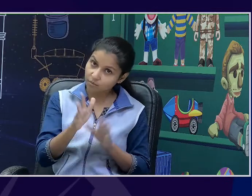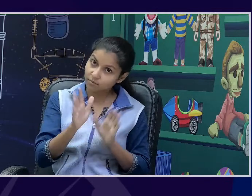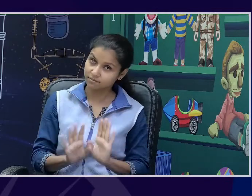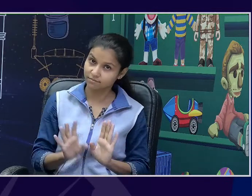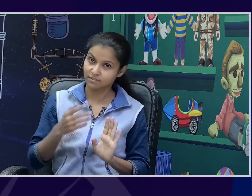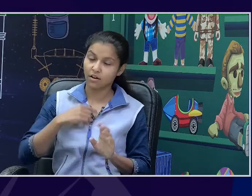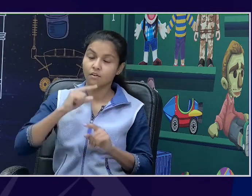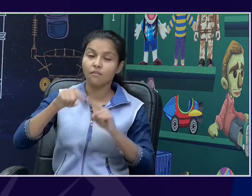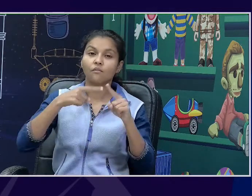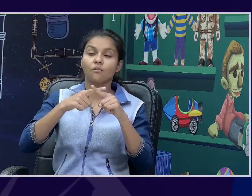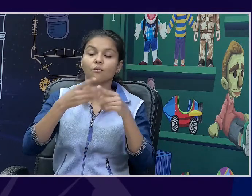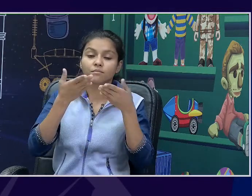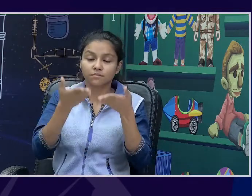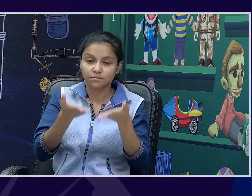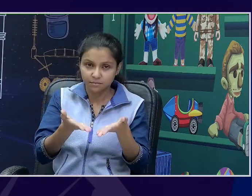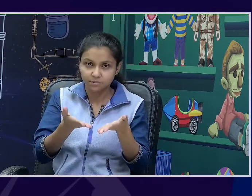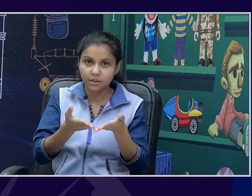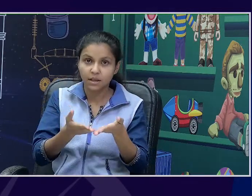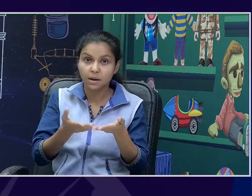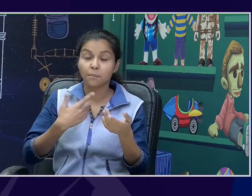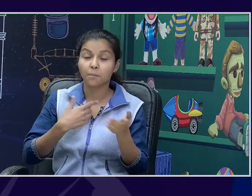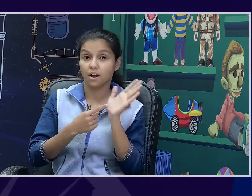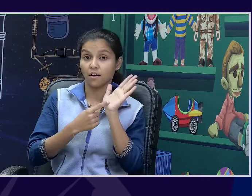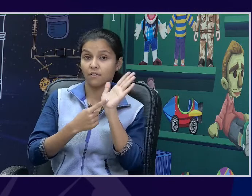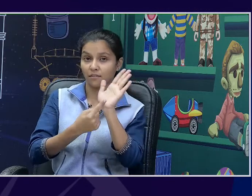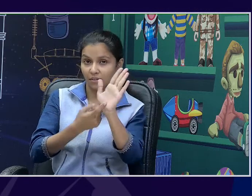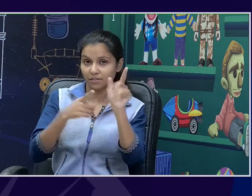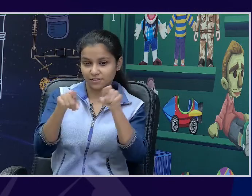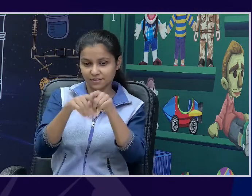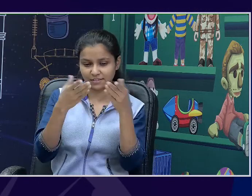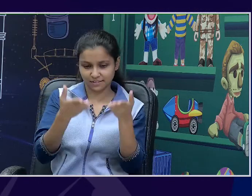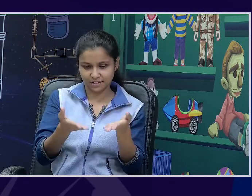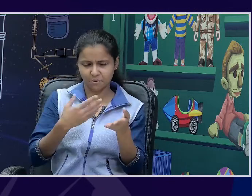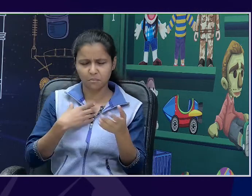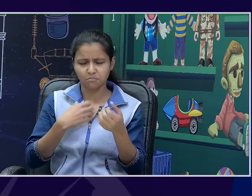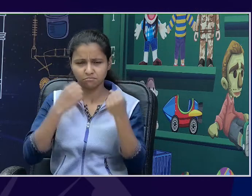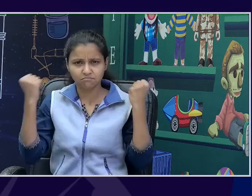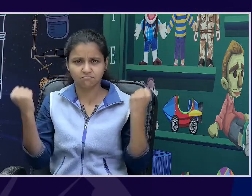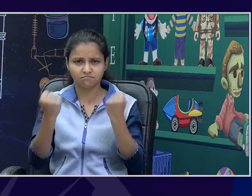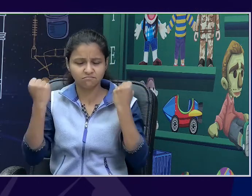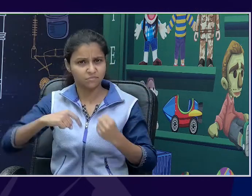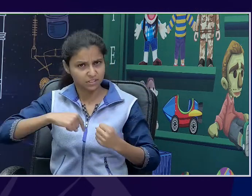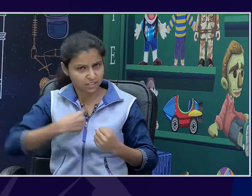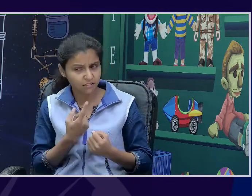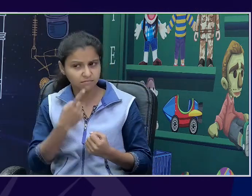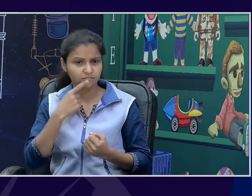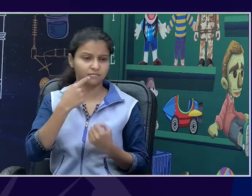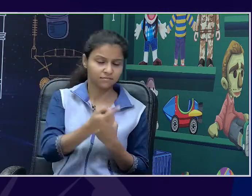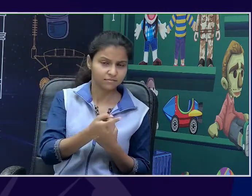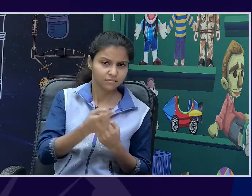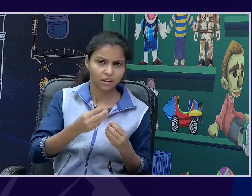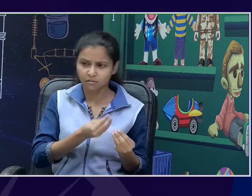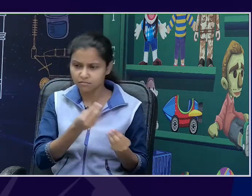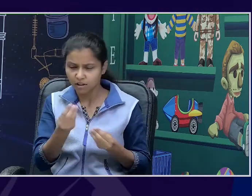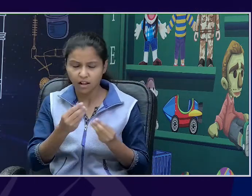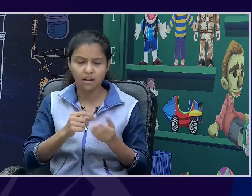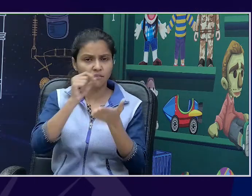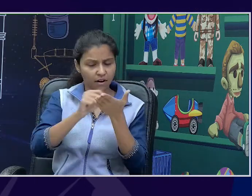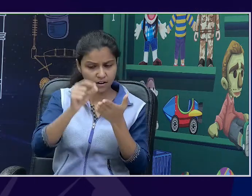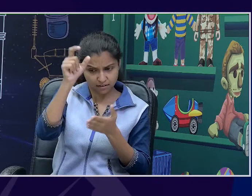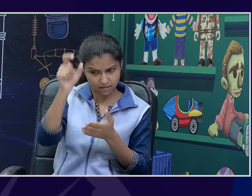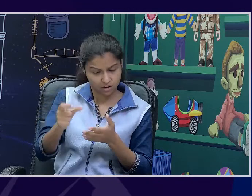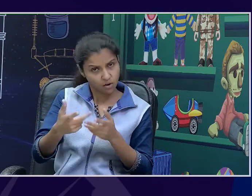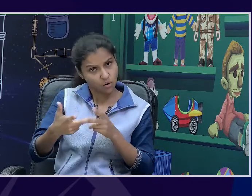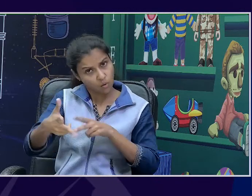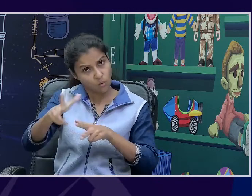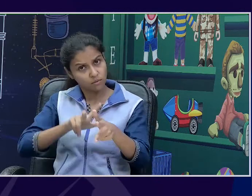the end happens is that by following all the strategies, by motivating himself and not giving up, the writer